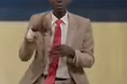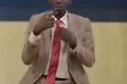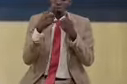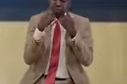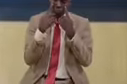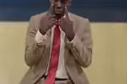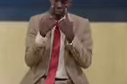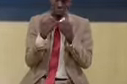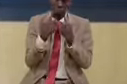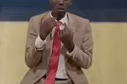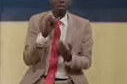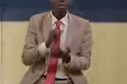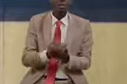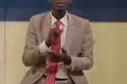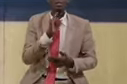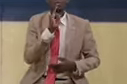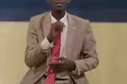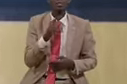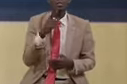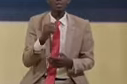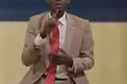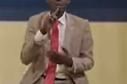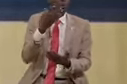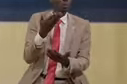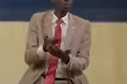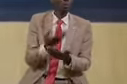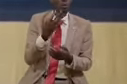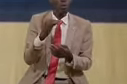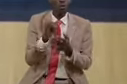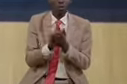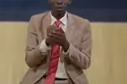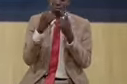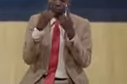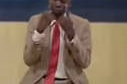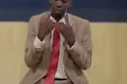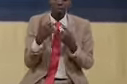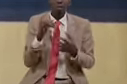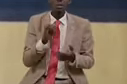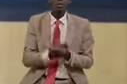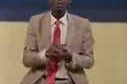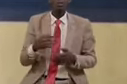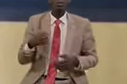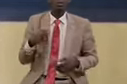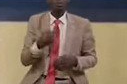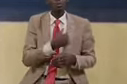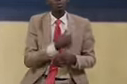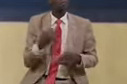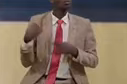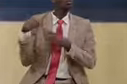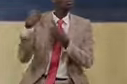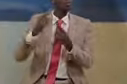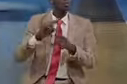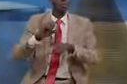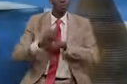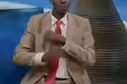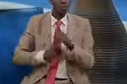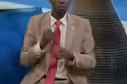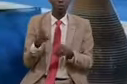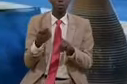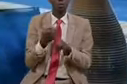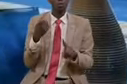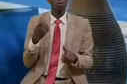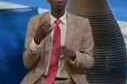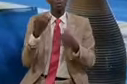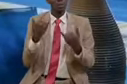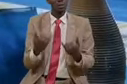symbol of the weeping that we have all been going through. Then one of the elders